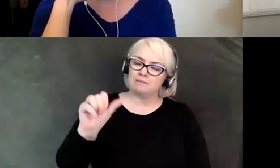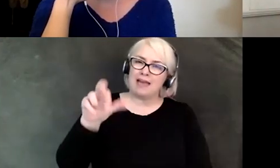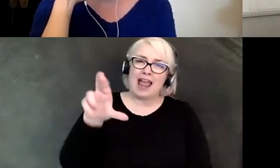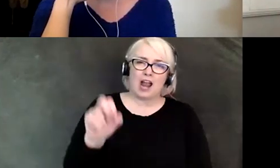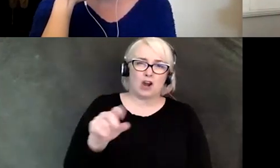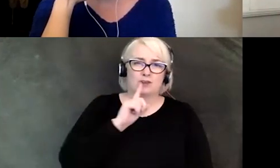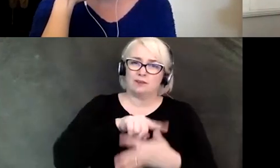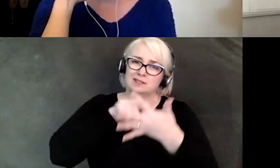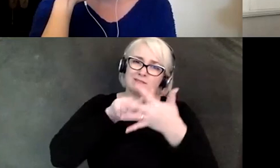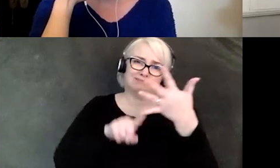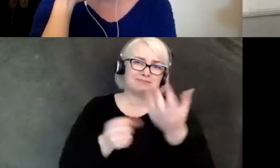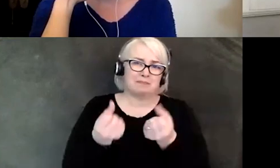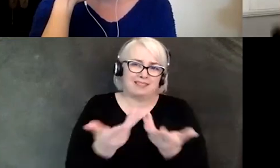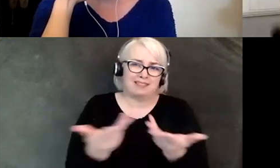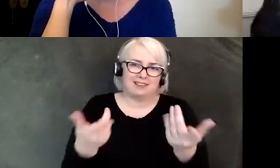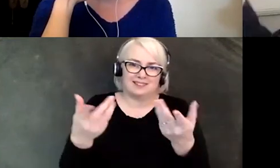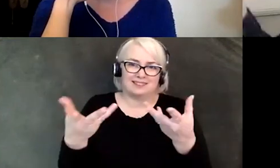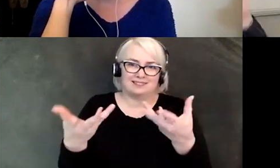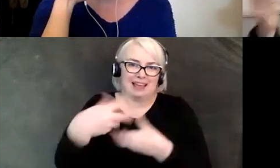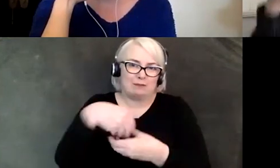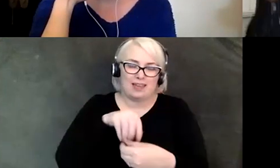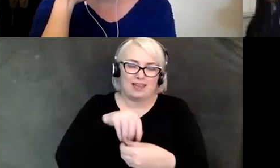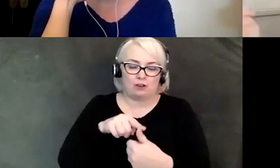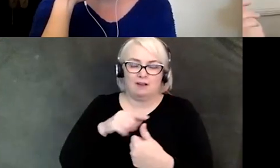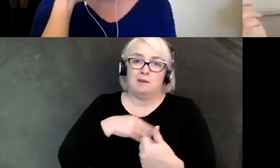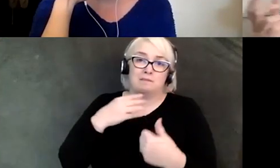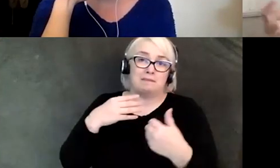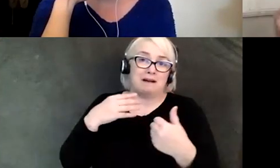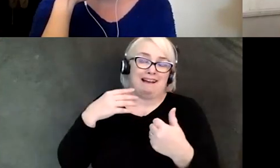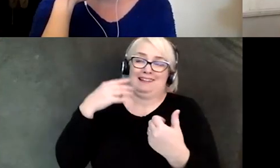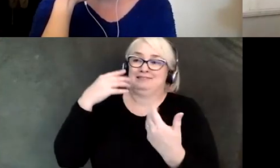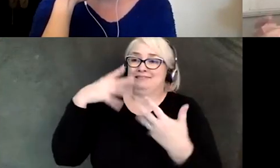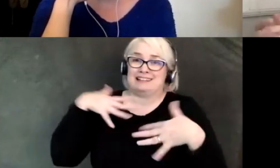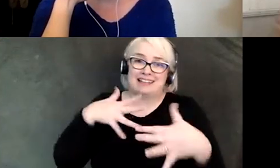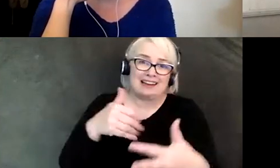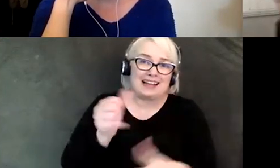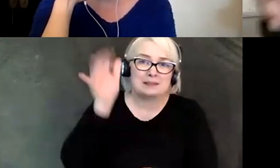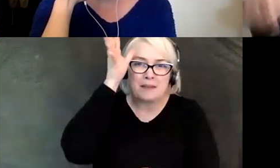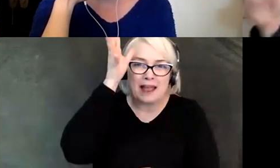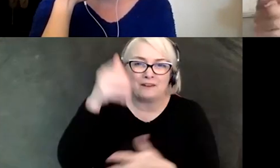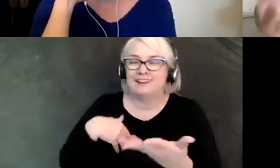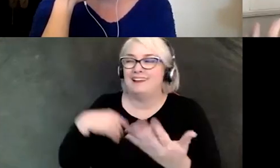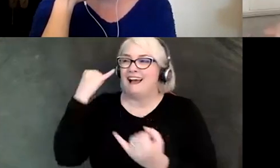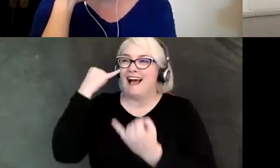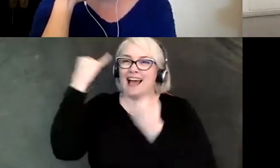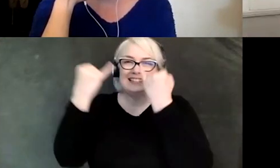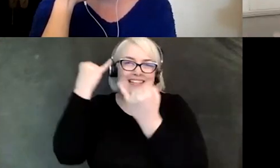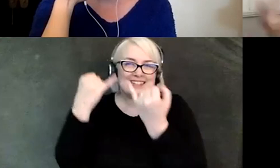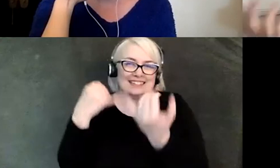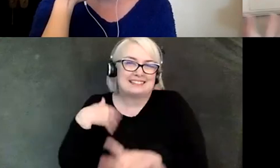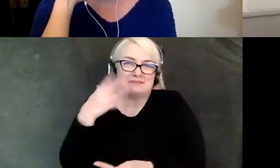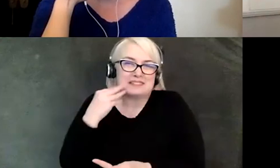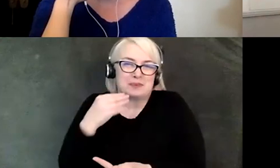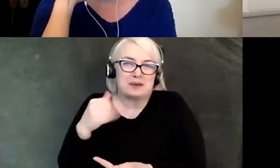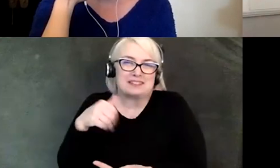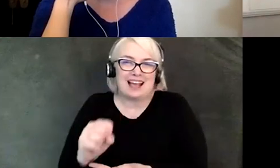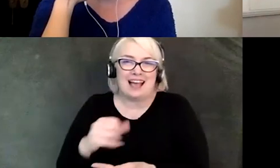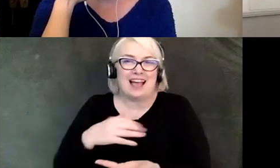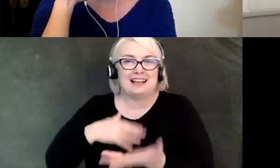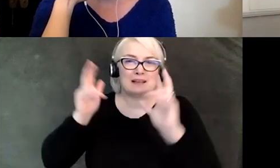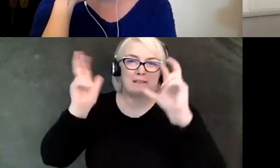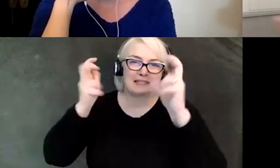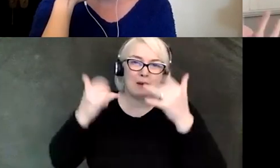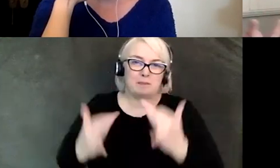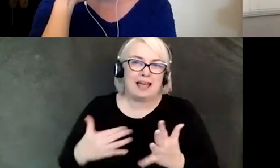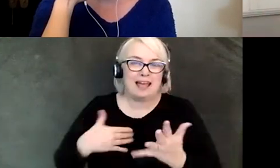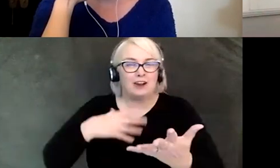own anxieties as a parent, ideas that I have as a basketball player. And it's just like, you're putting the pennies in the piggy bank. And after a while, like I said, sometimes